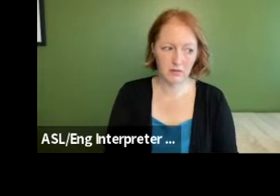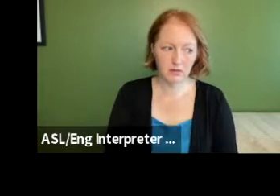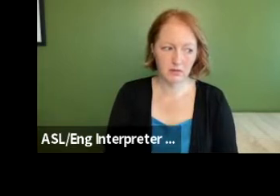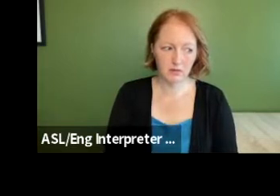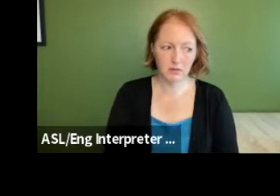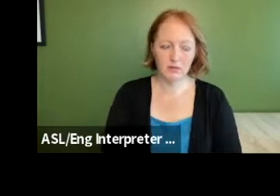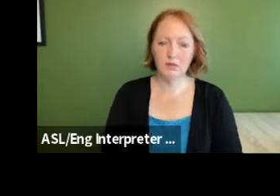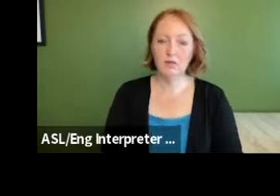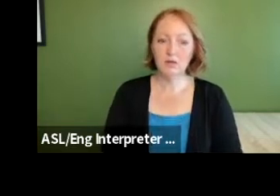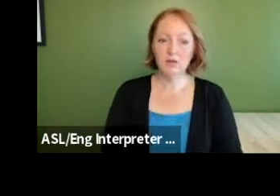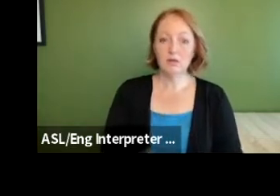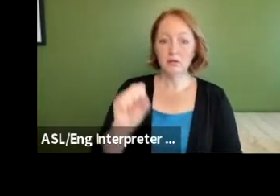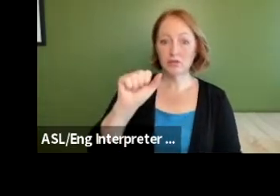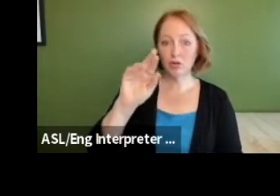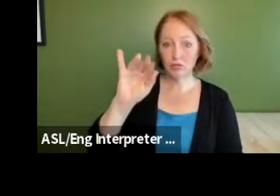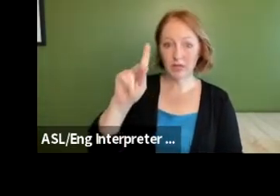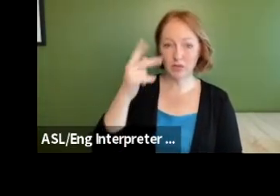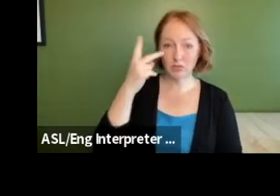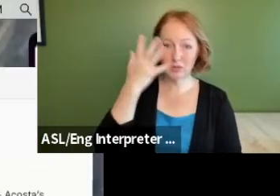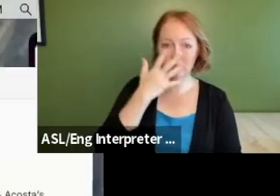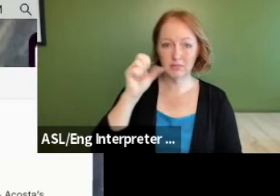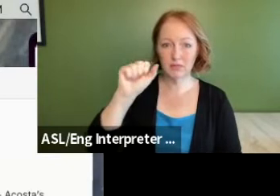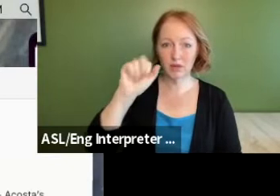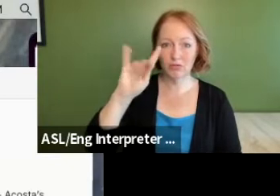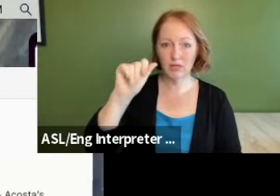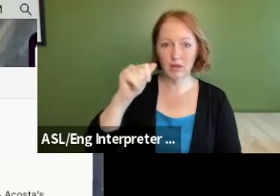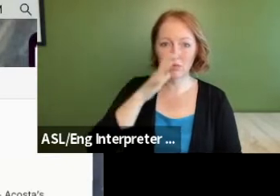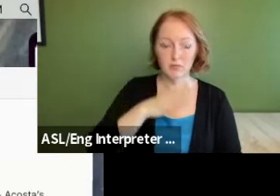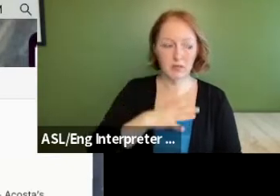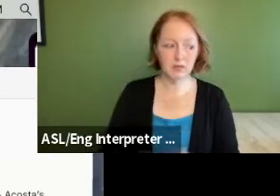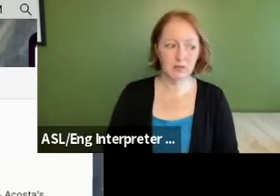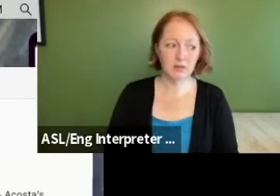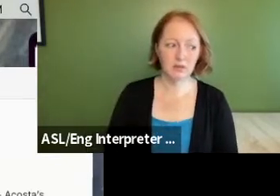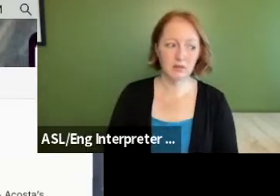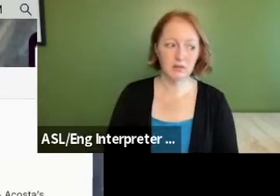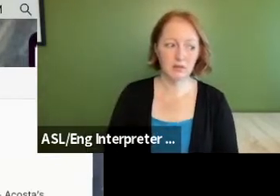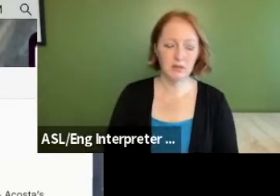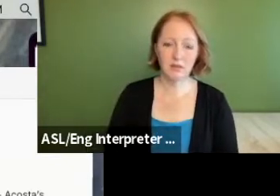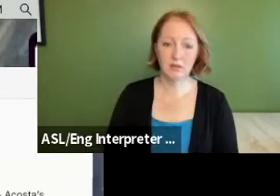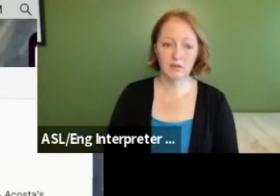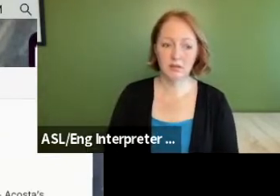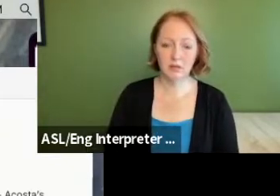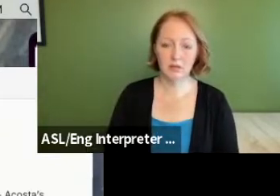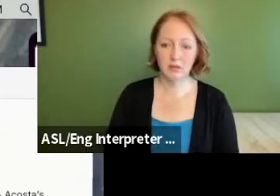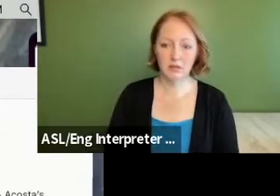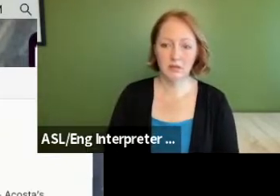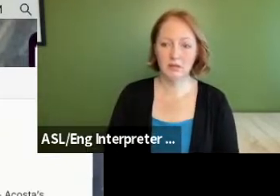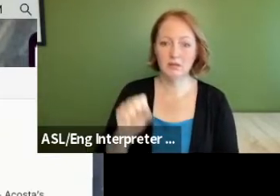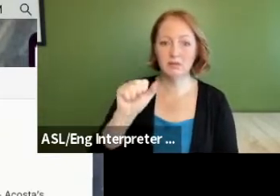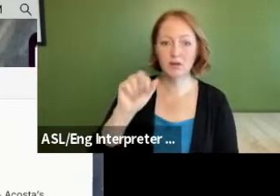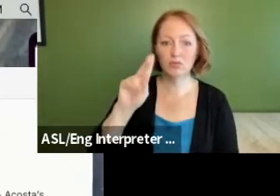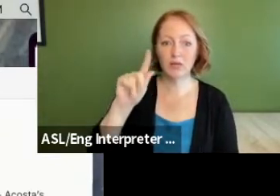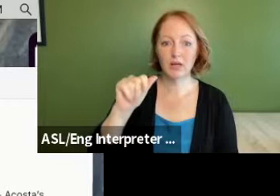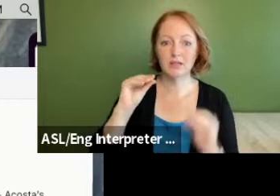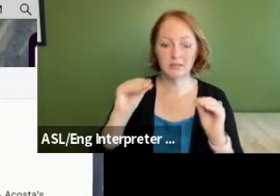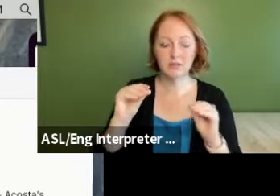Do you all see? Did you see Sarika? I'm sorry. I want to make sure you're seeing Sarika. Okay. So this is Sarika. She's